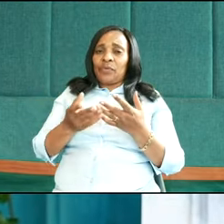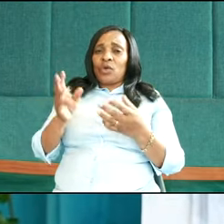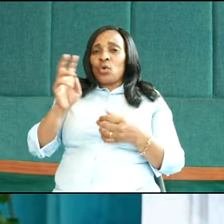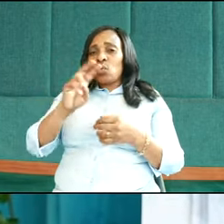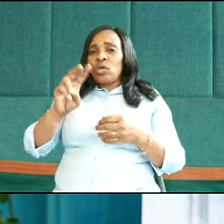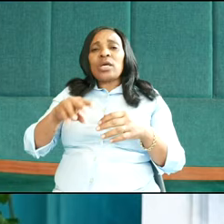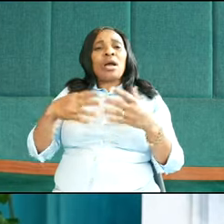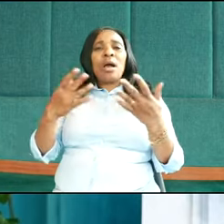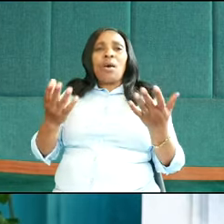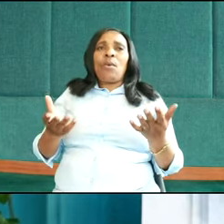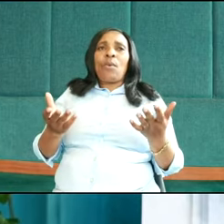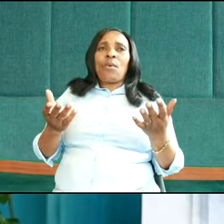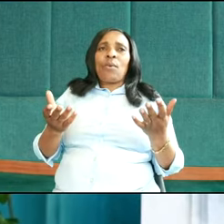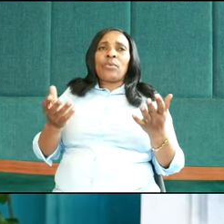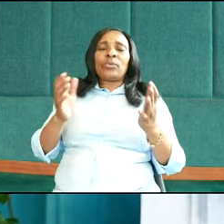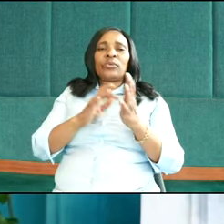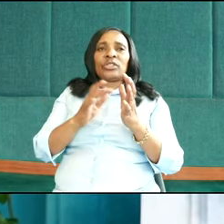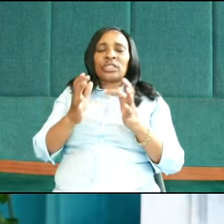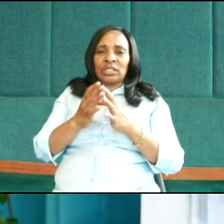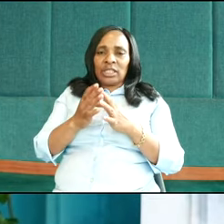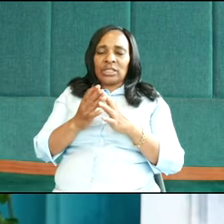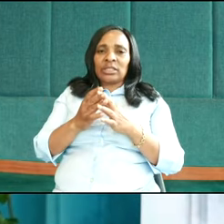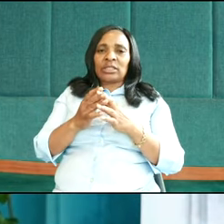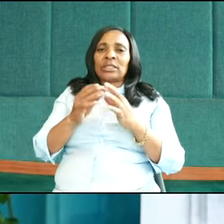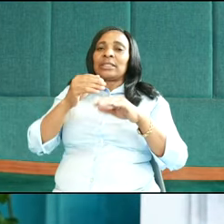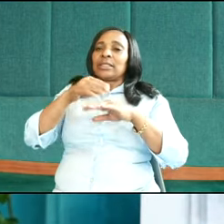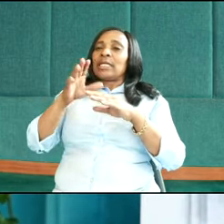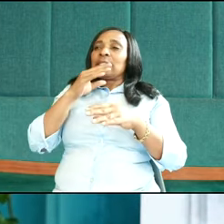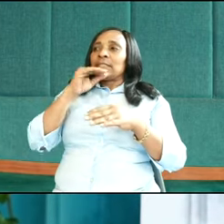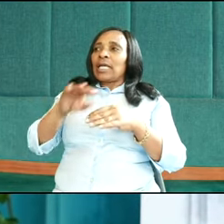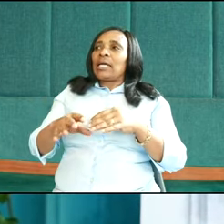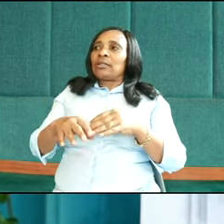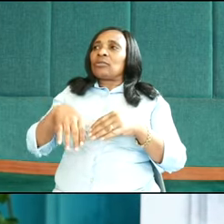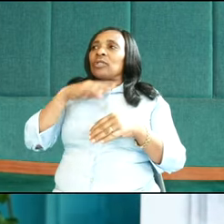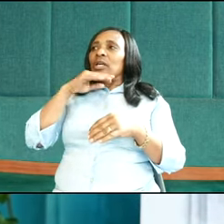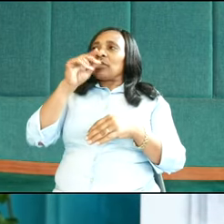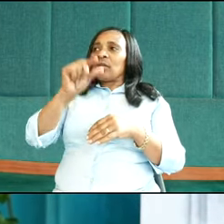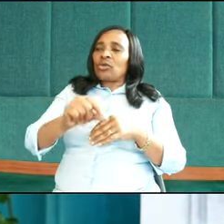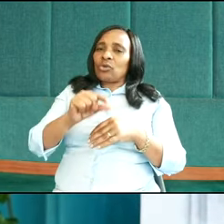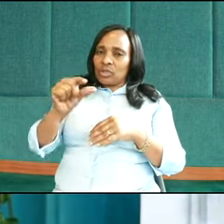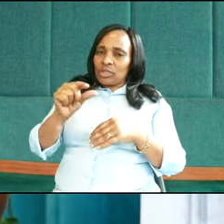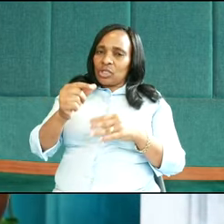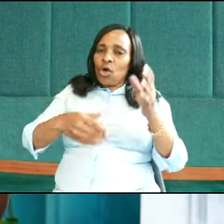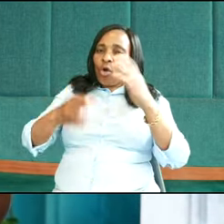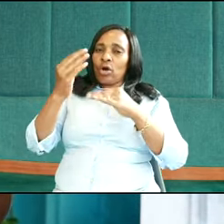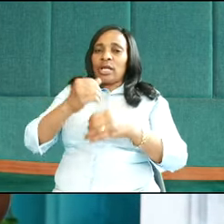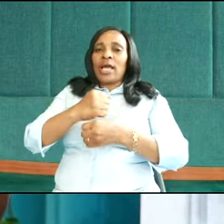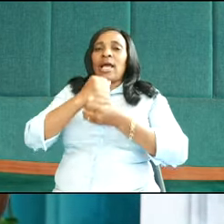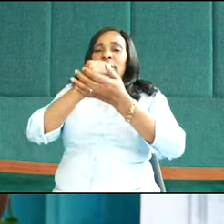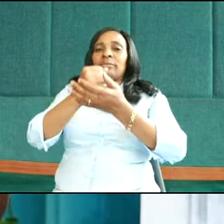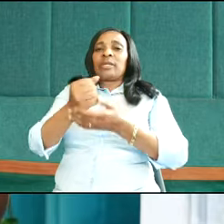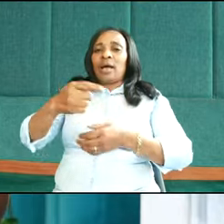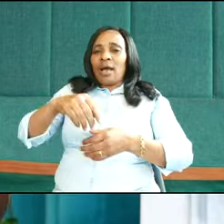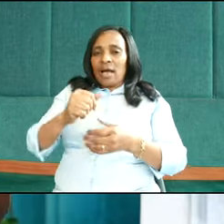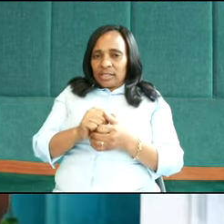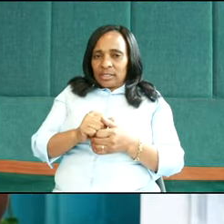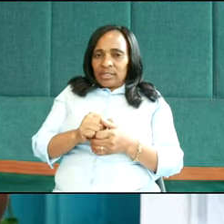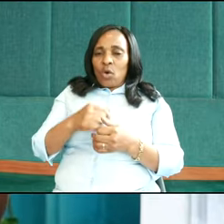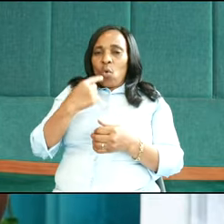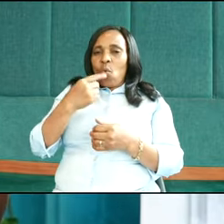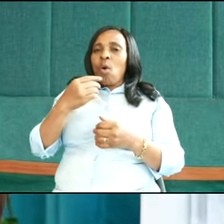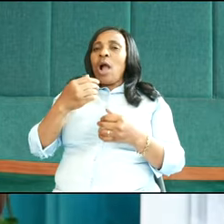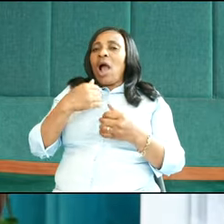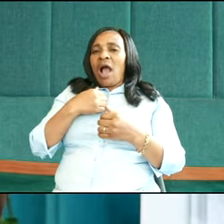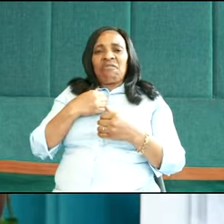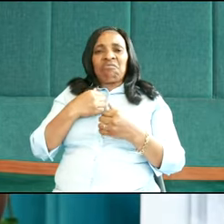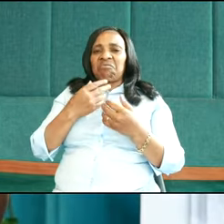Looking at how Jesus, God sent his son to die on the cross for us. God helped us, the undeserving. So I think that it's